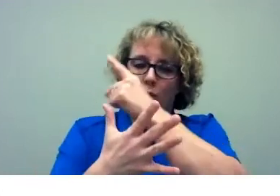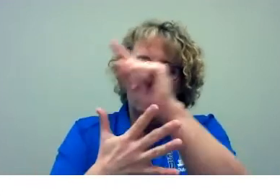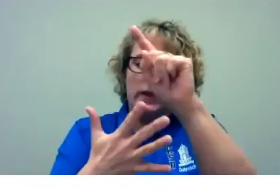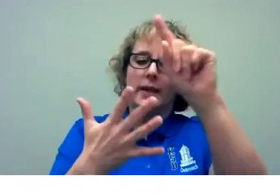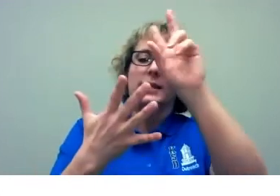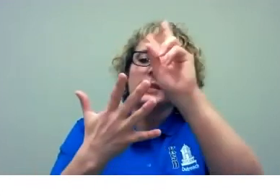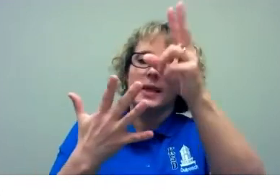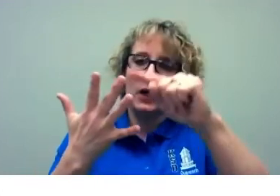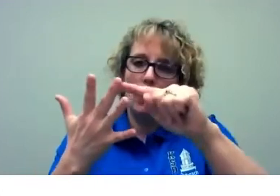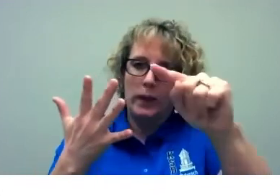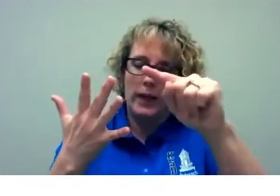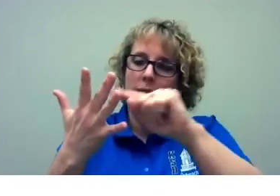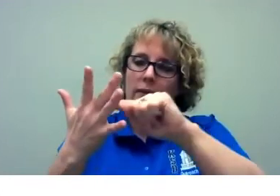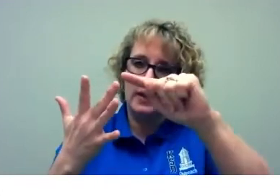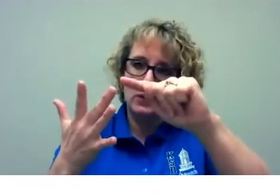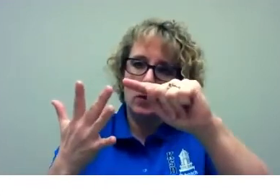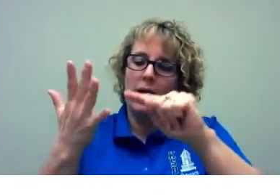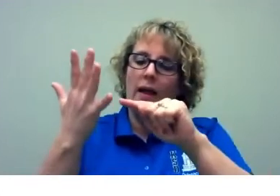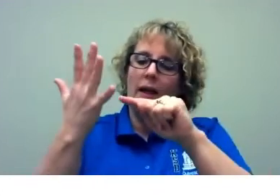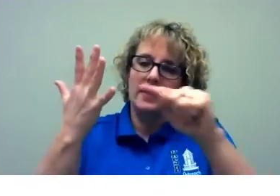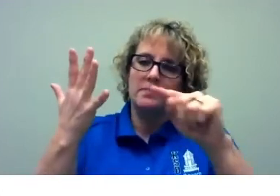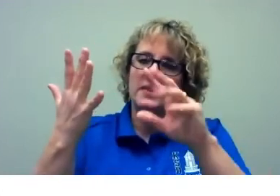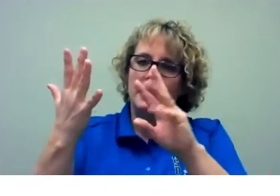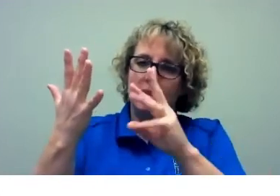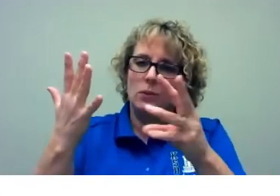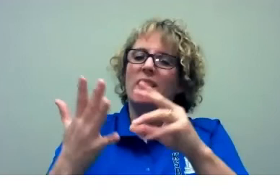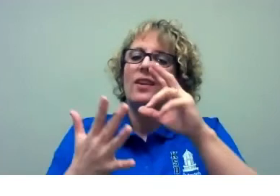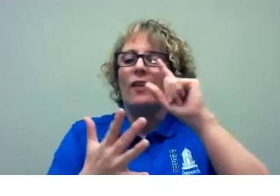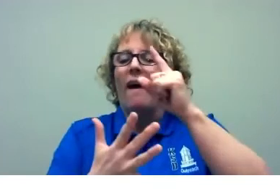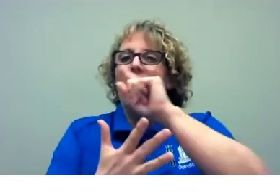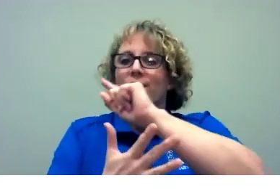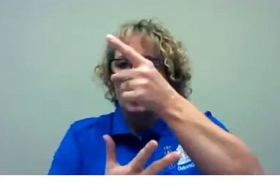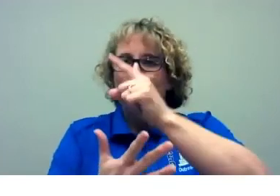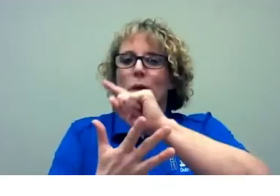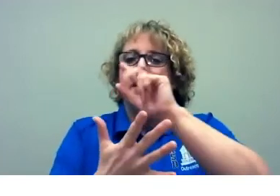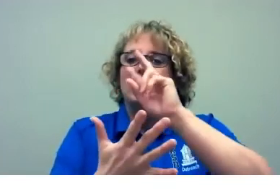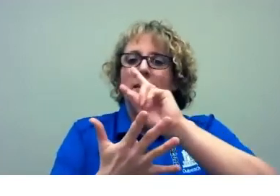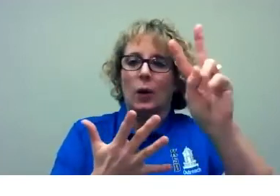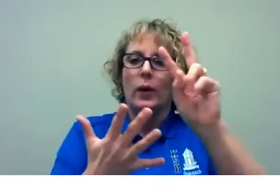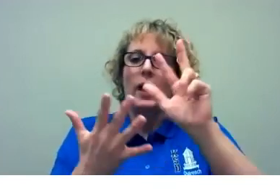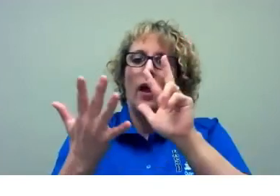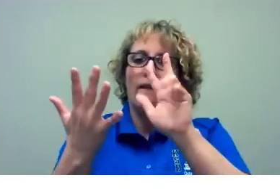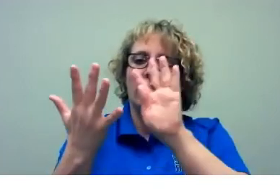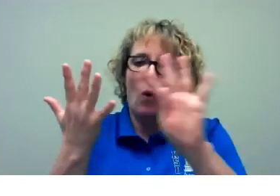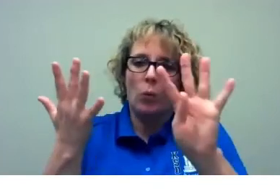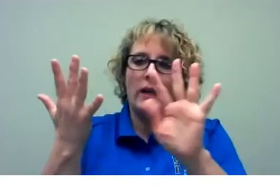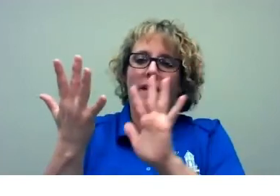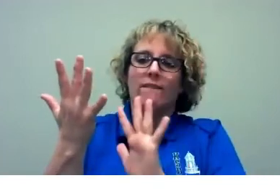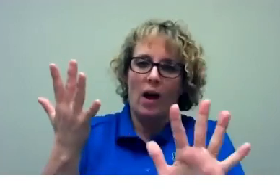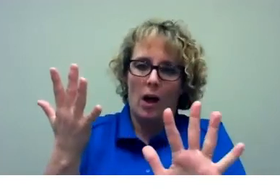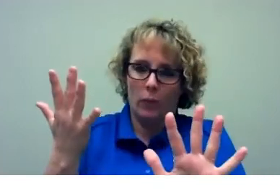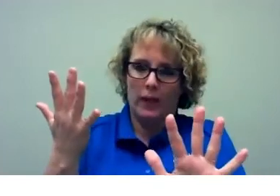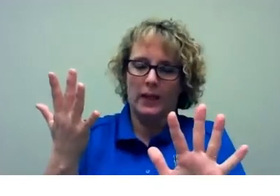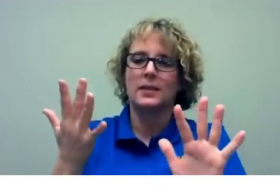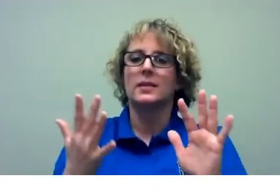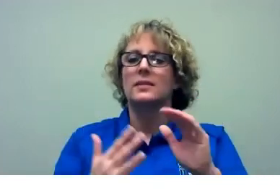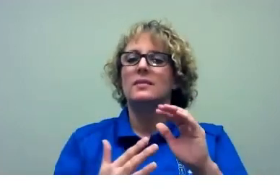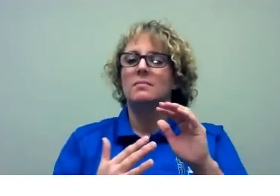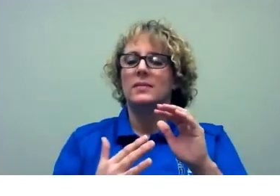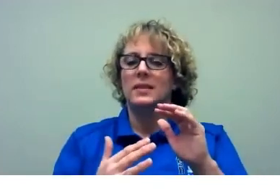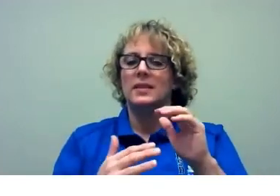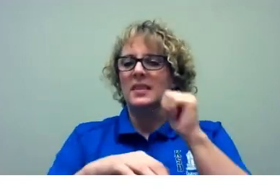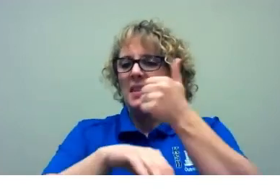next visit, maybe 2 weeks out, and then another 2 weeks out after that, and so forth.